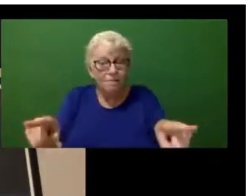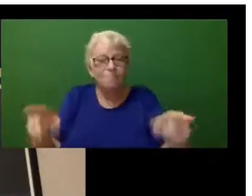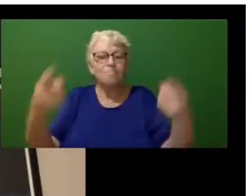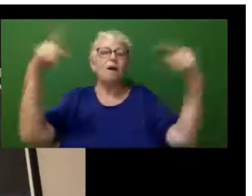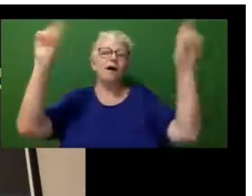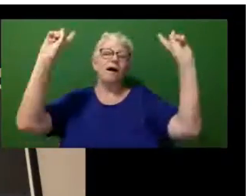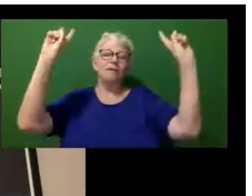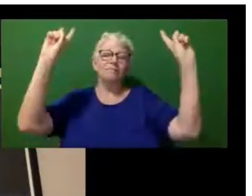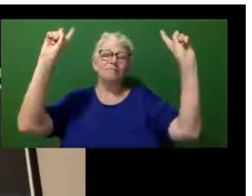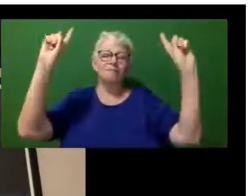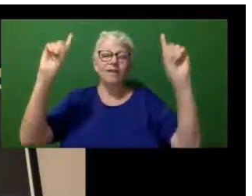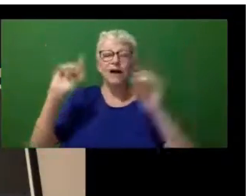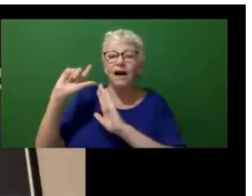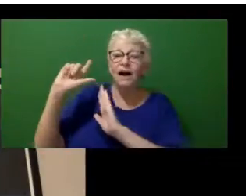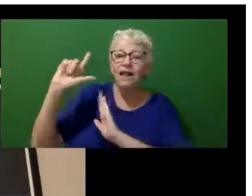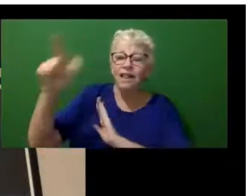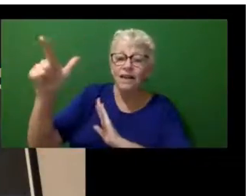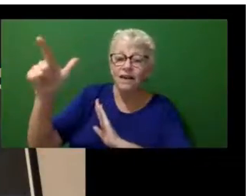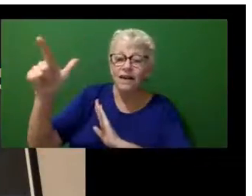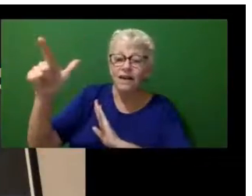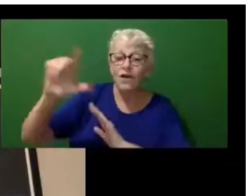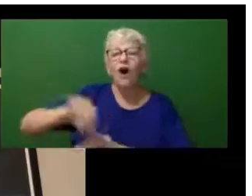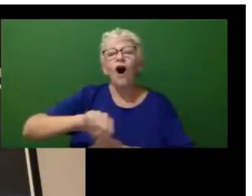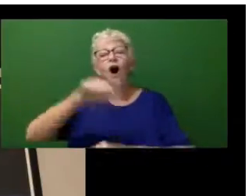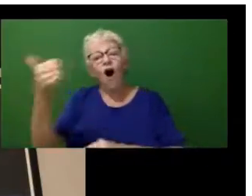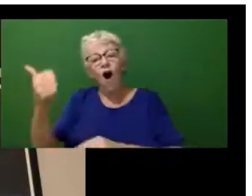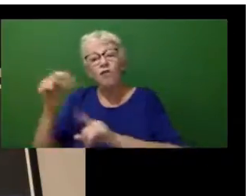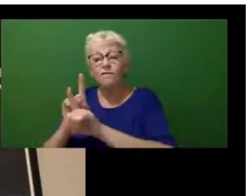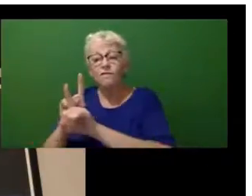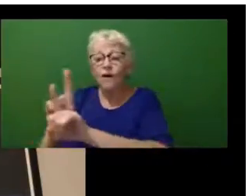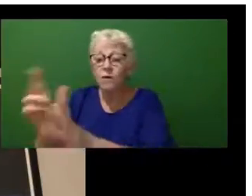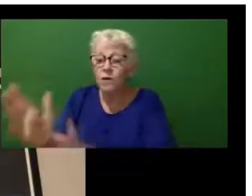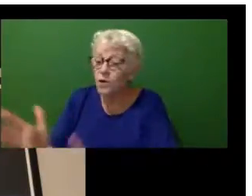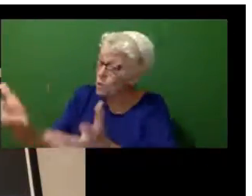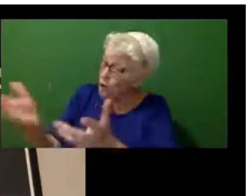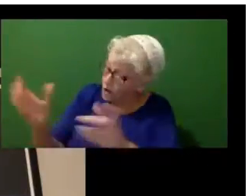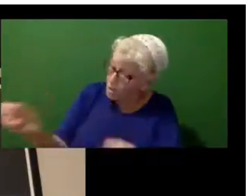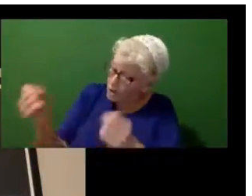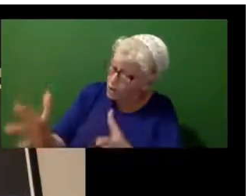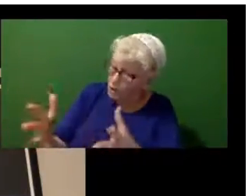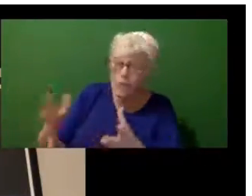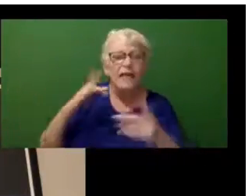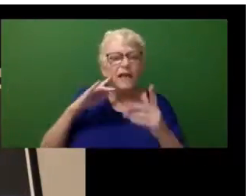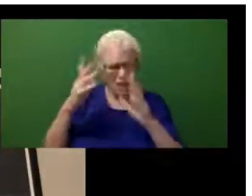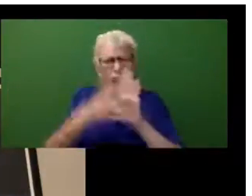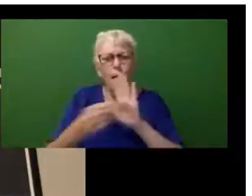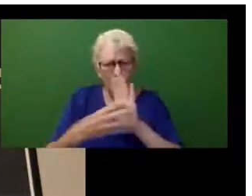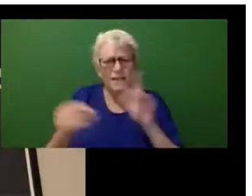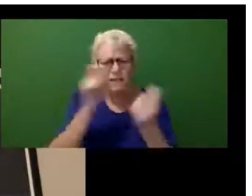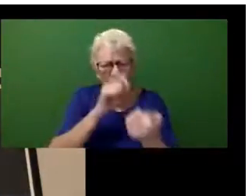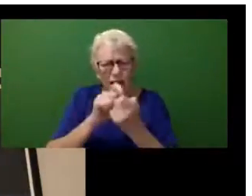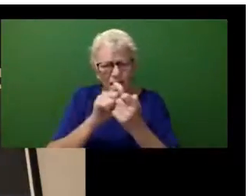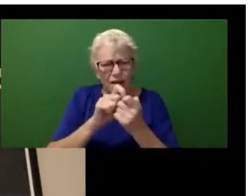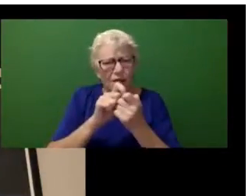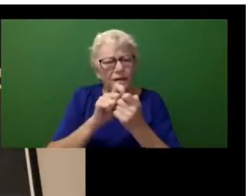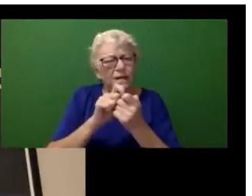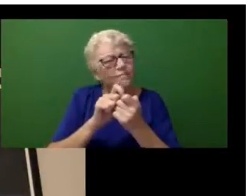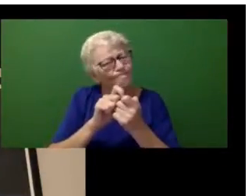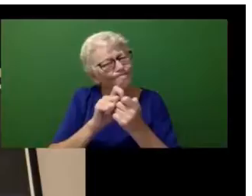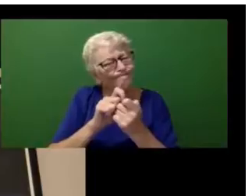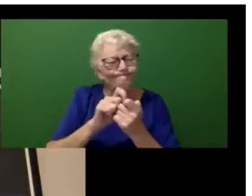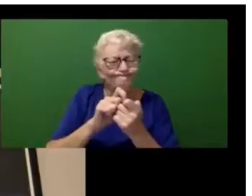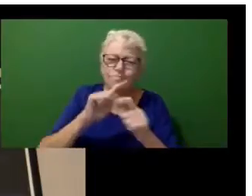fruition. Later, when his disciple, the Magid of Meserich, was in need of a miracle, he too followed this